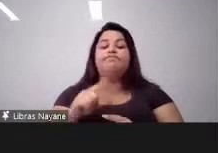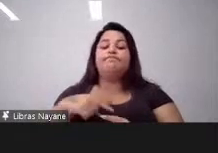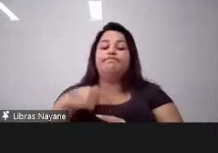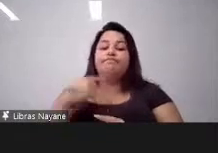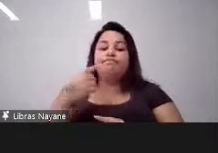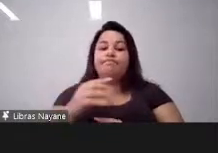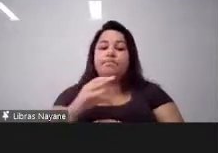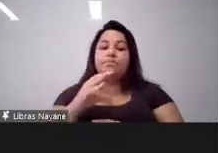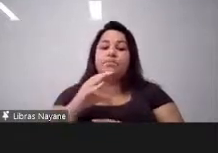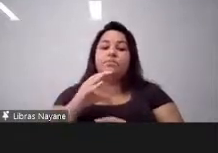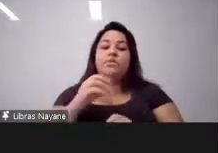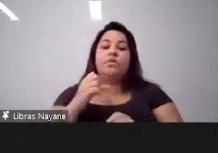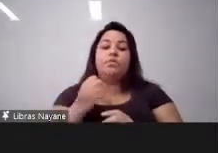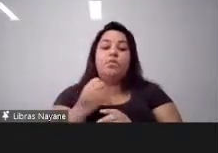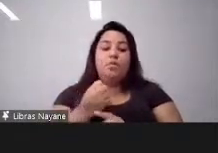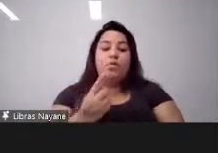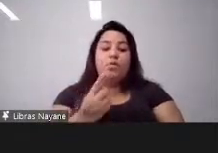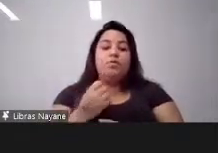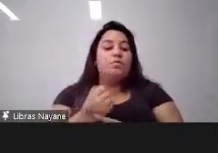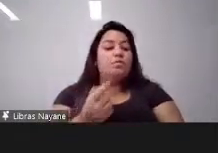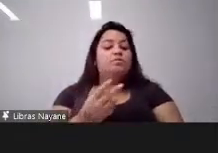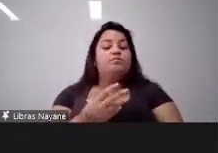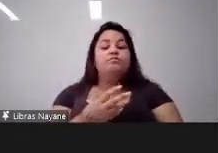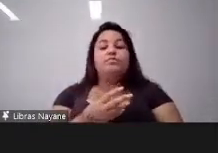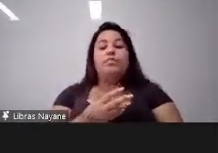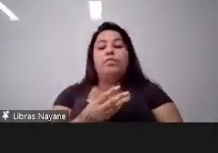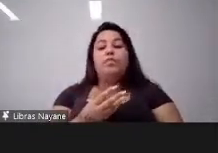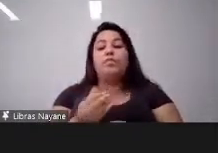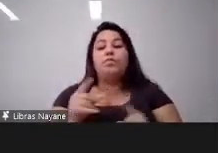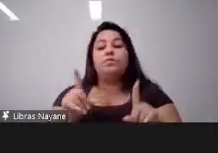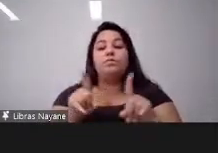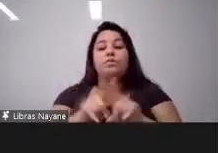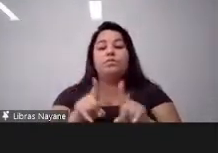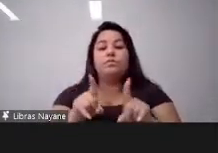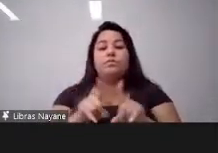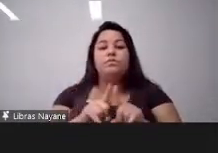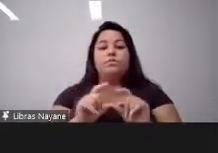of 75. But I won't go into those in detail.